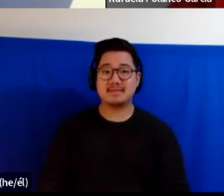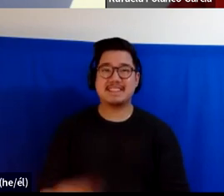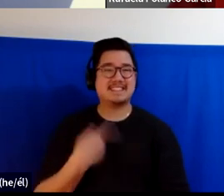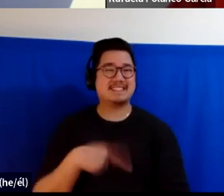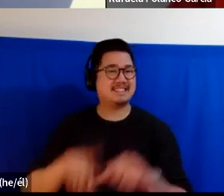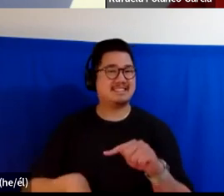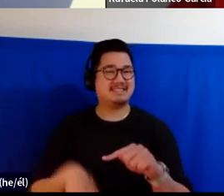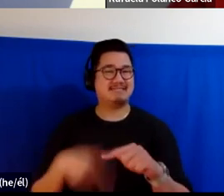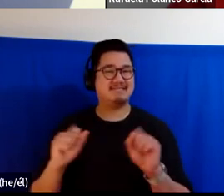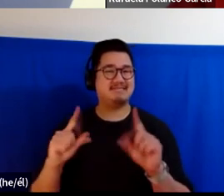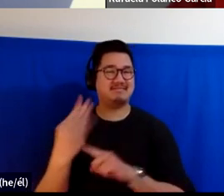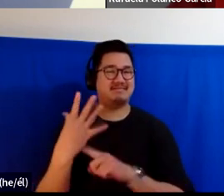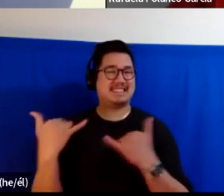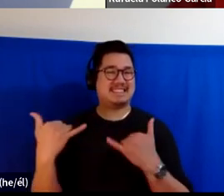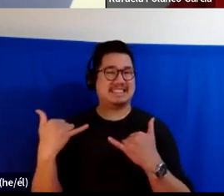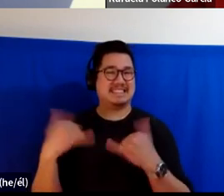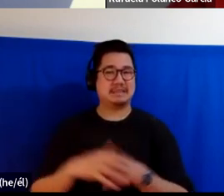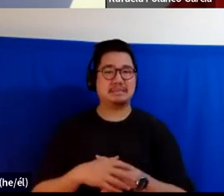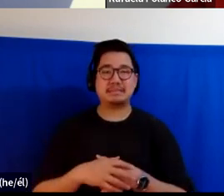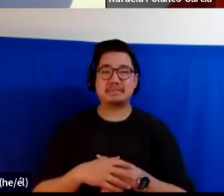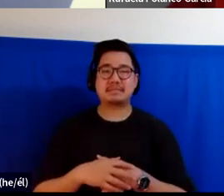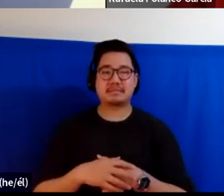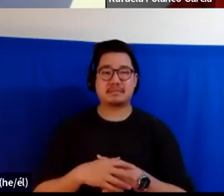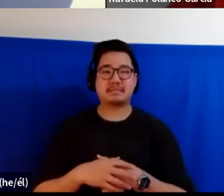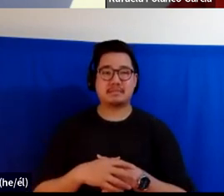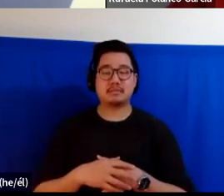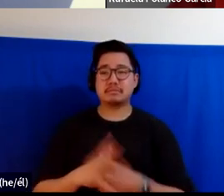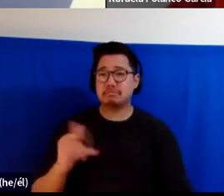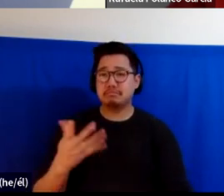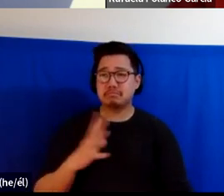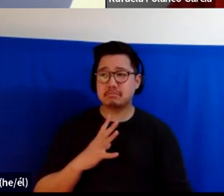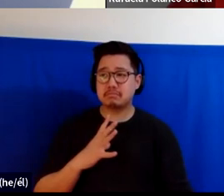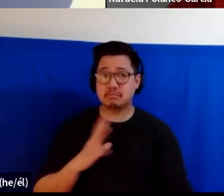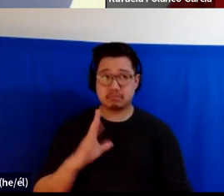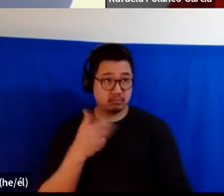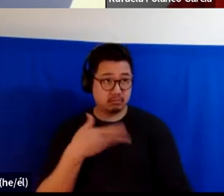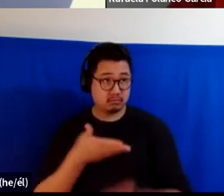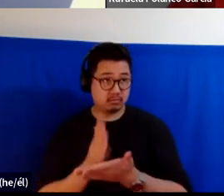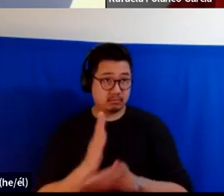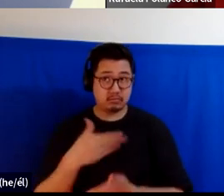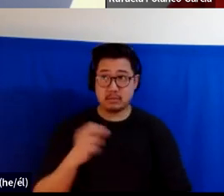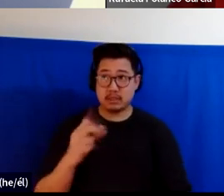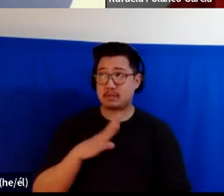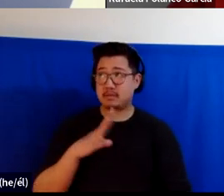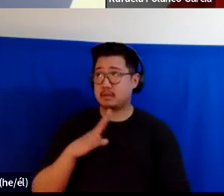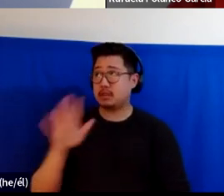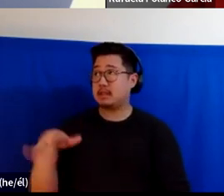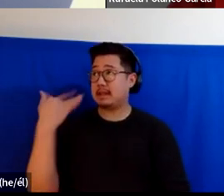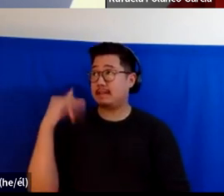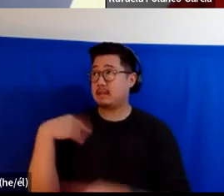turn it on at this moment okay is that okay chair is that okay if she continues with the camera